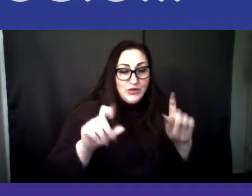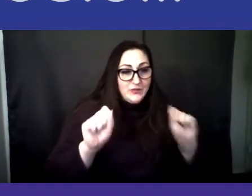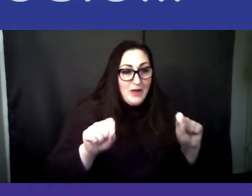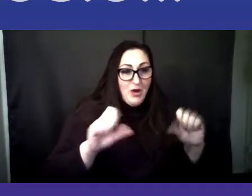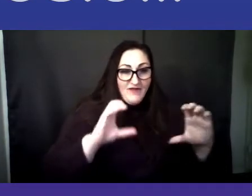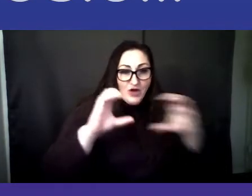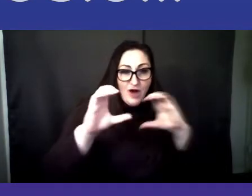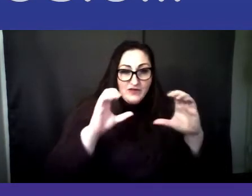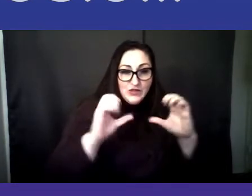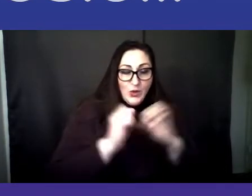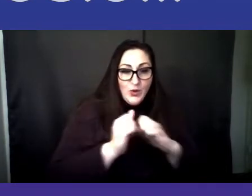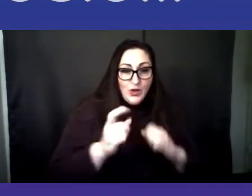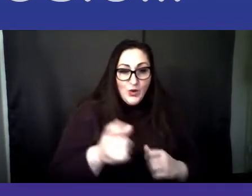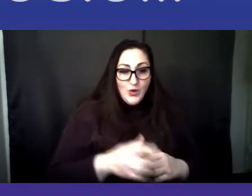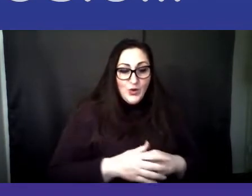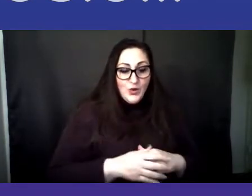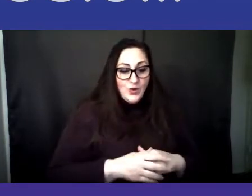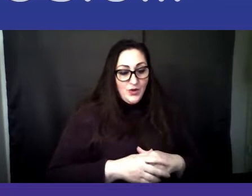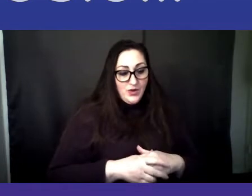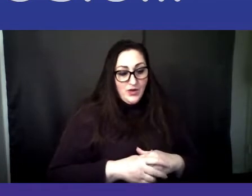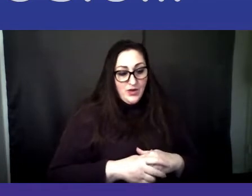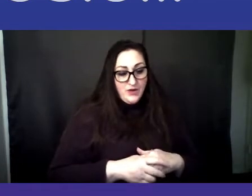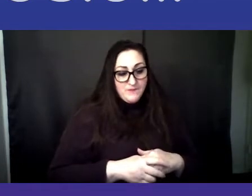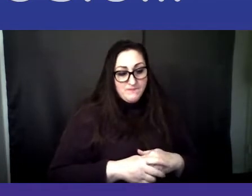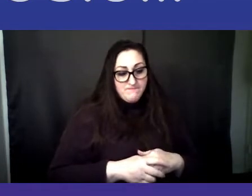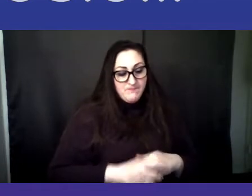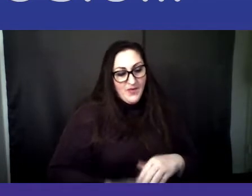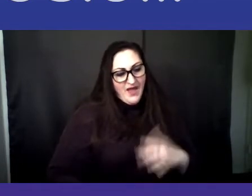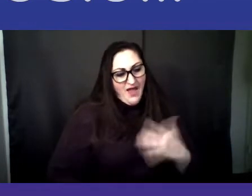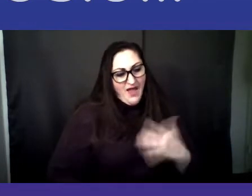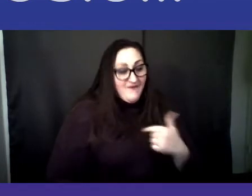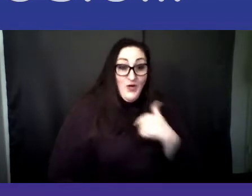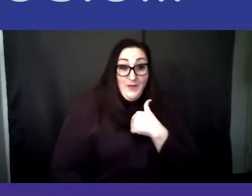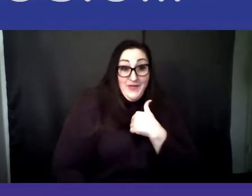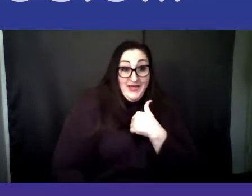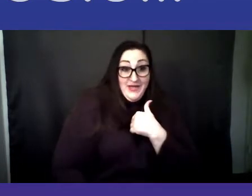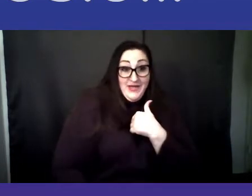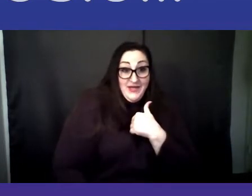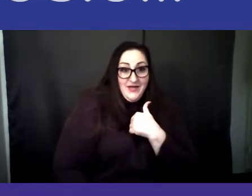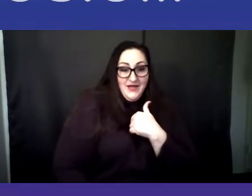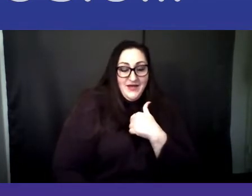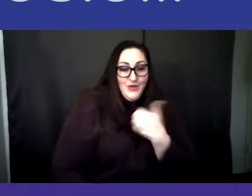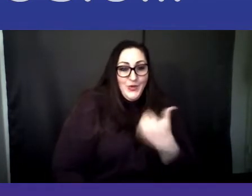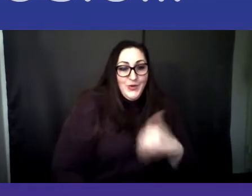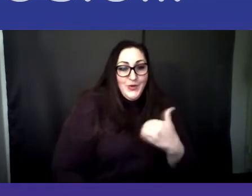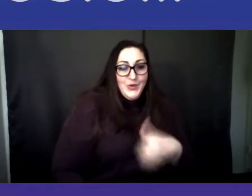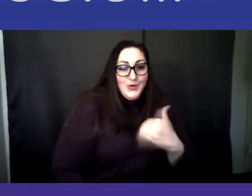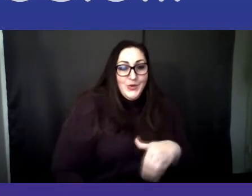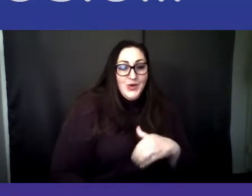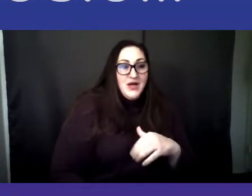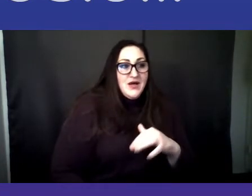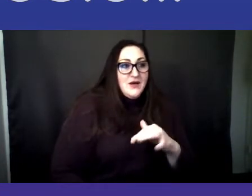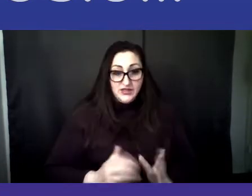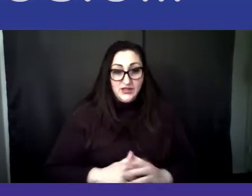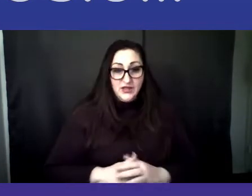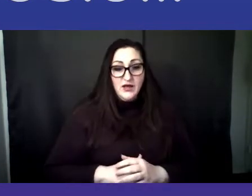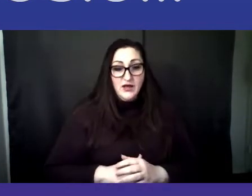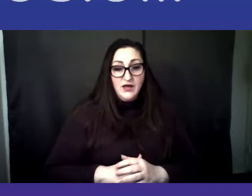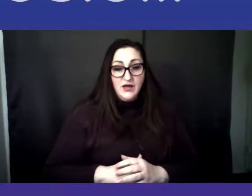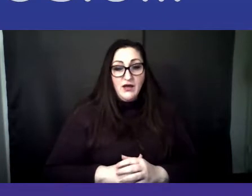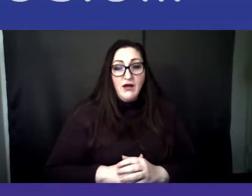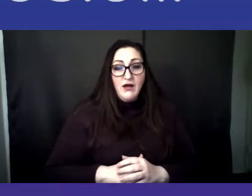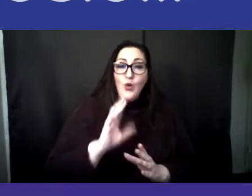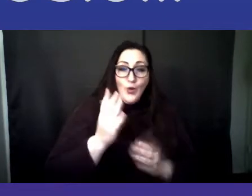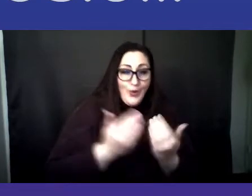I think is, to me, to listen to this experience